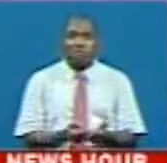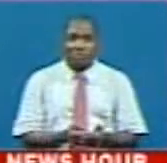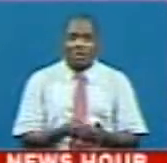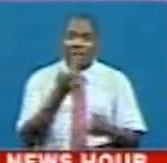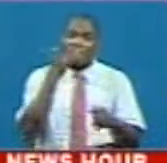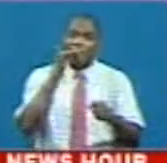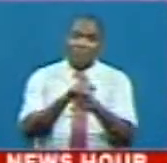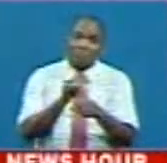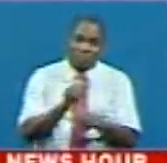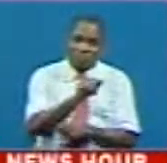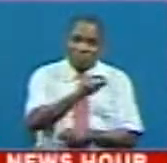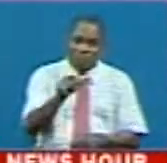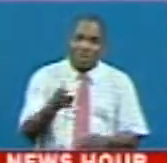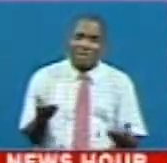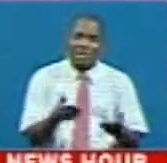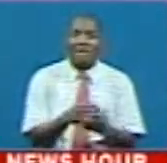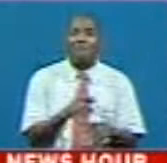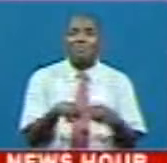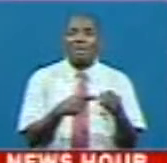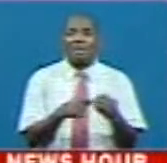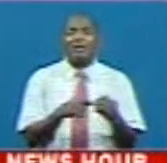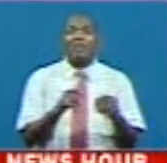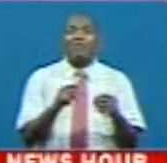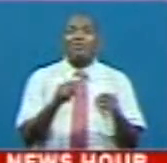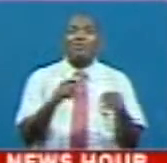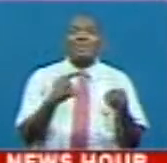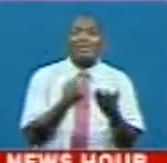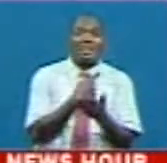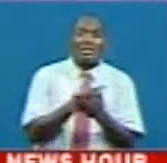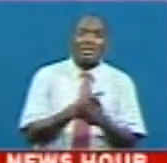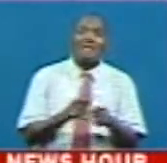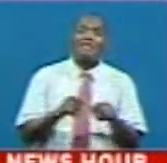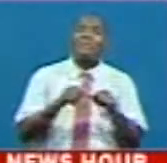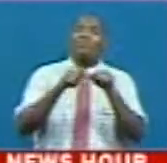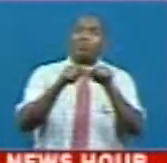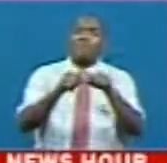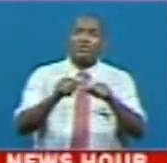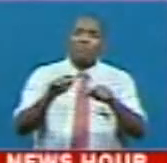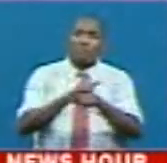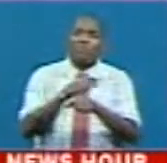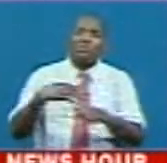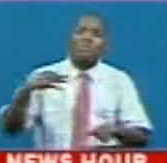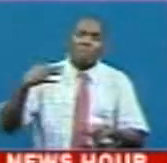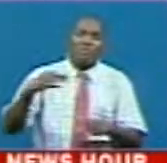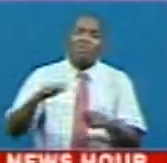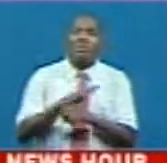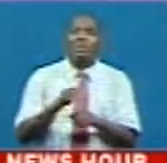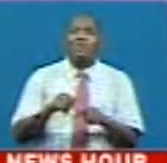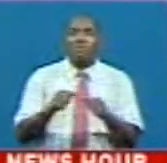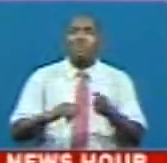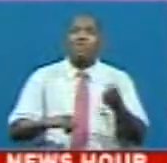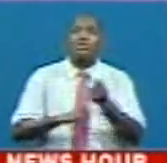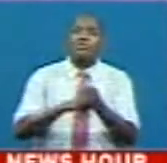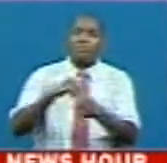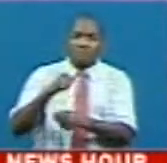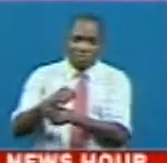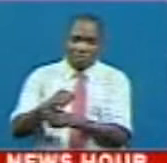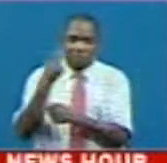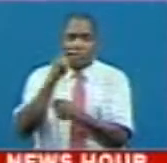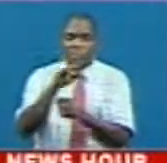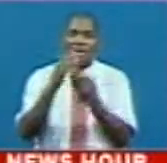to reassure all concerned parties that Ghana remains fully committed to the UN-led